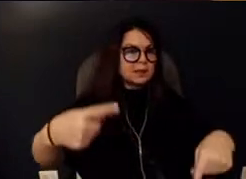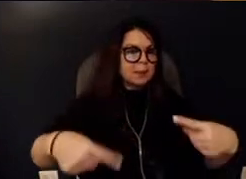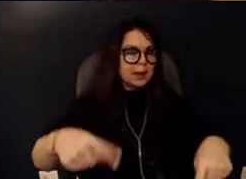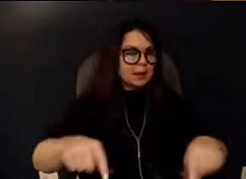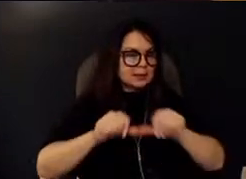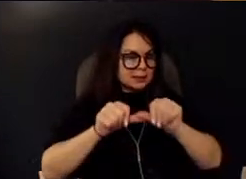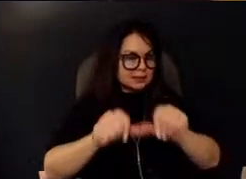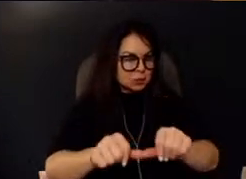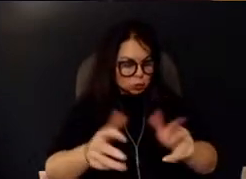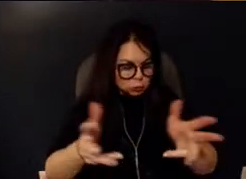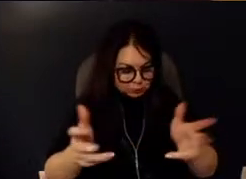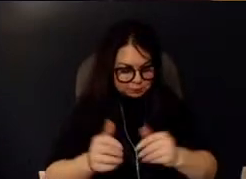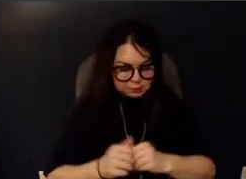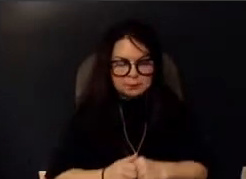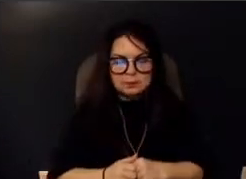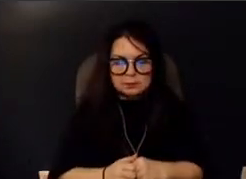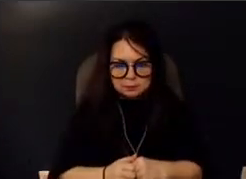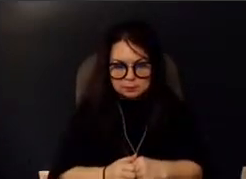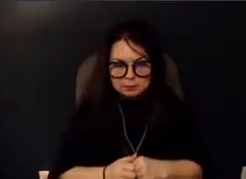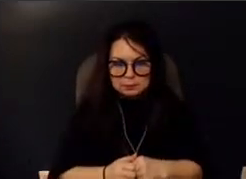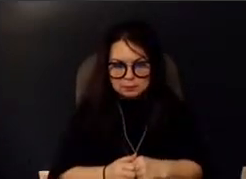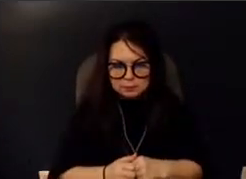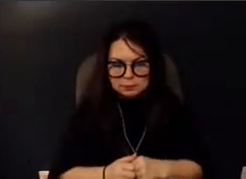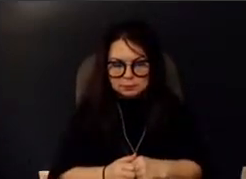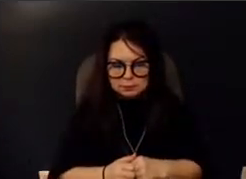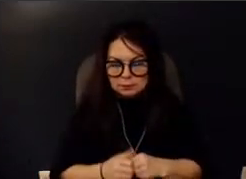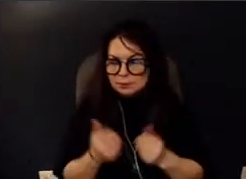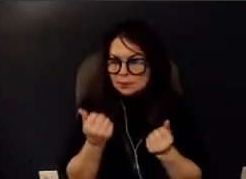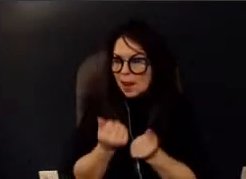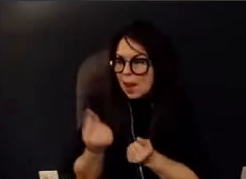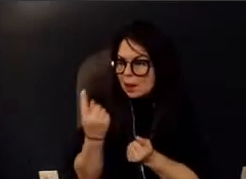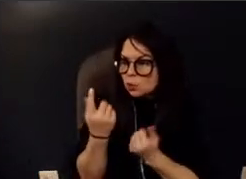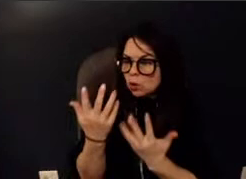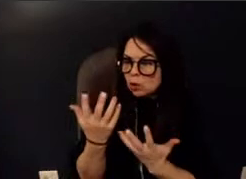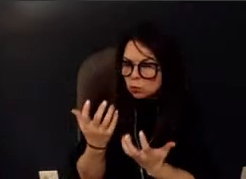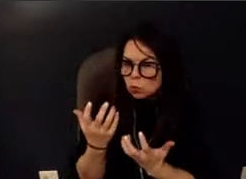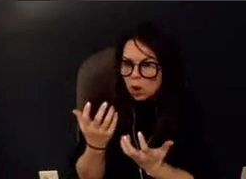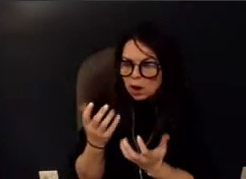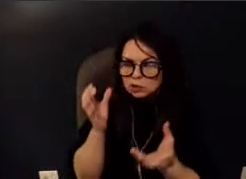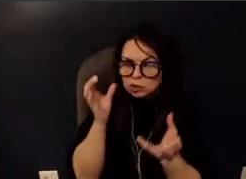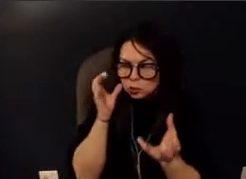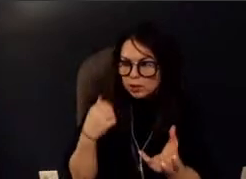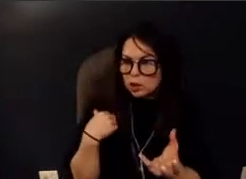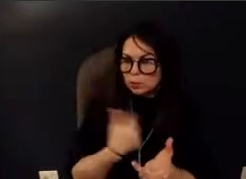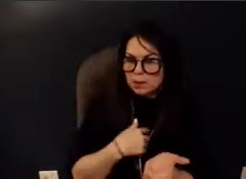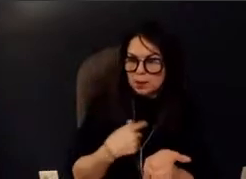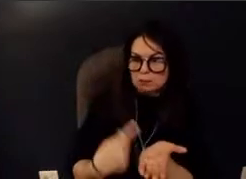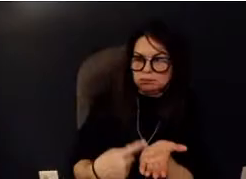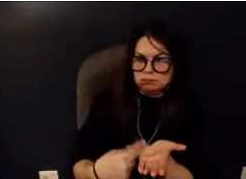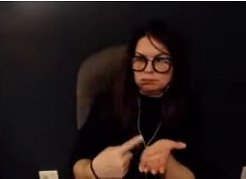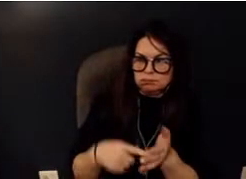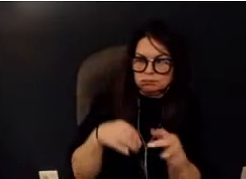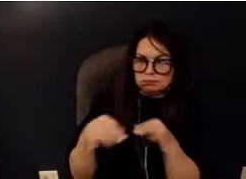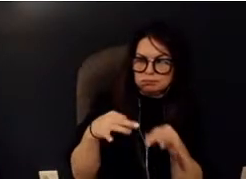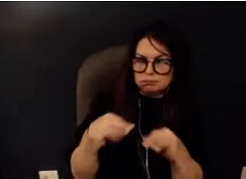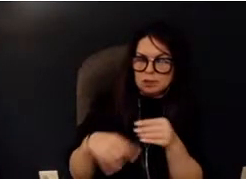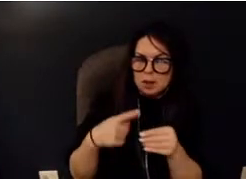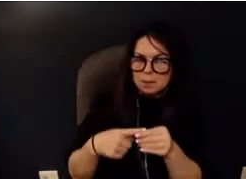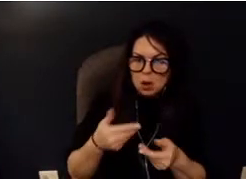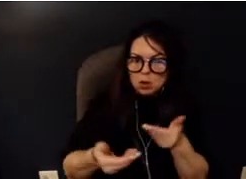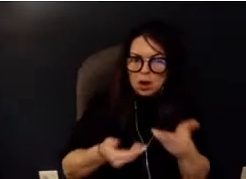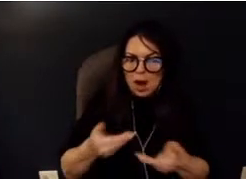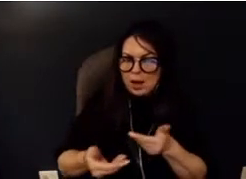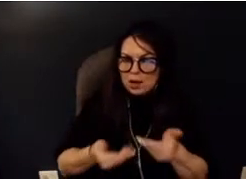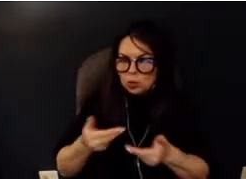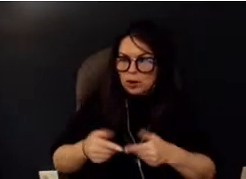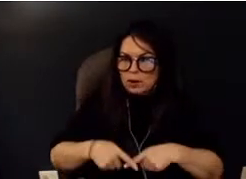Thank you. And if anyone wants to hear me talk more about the hiring freeze and its impact on our budget, I'll let the director off